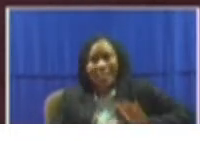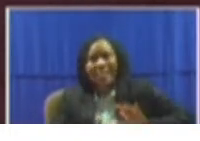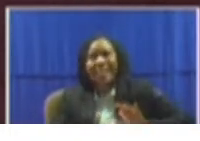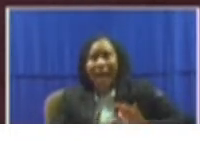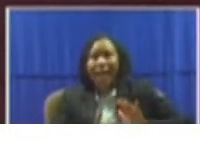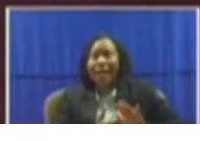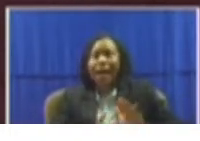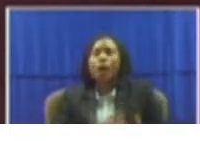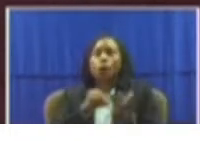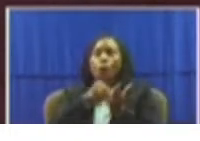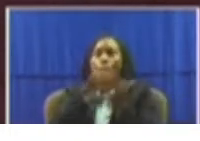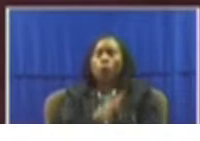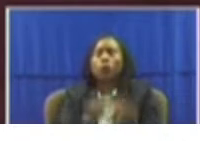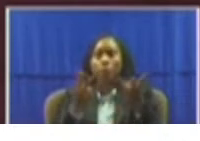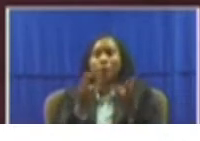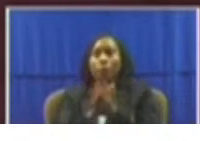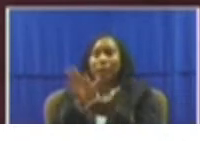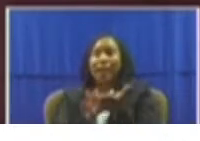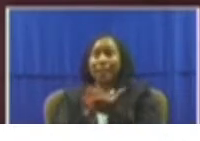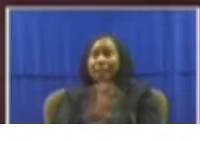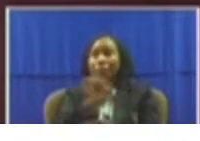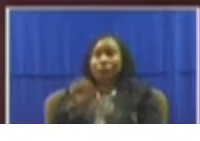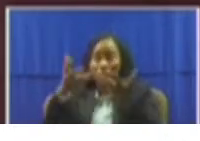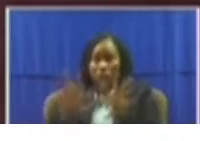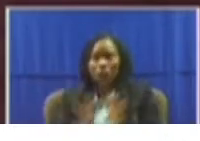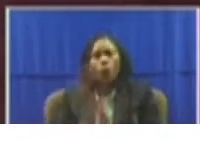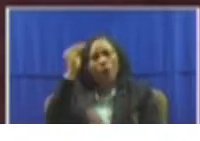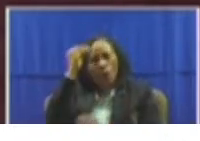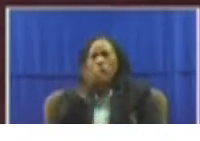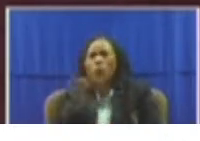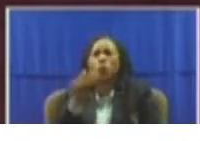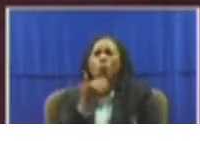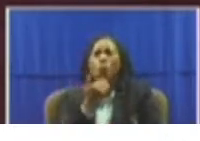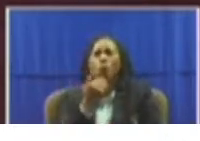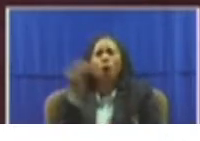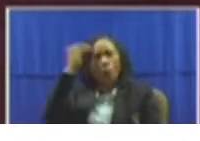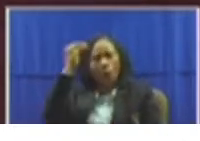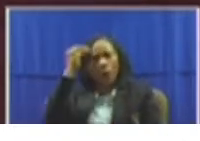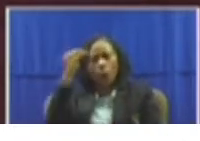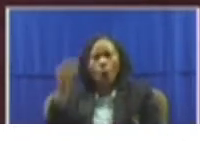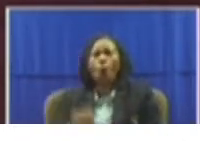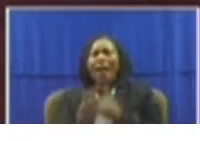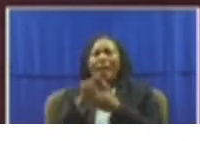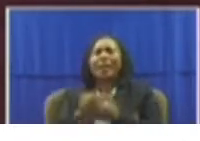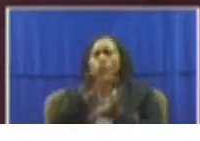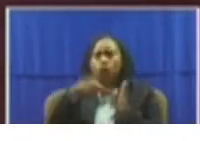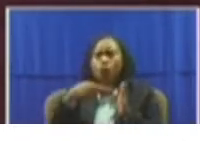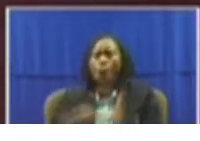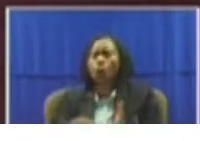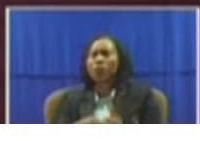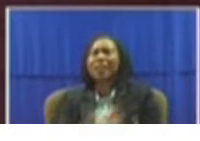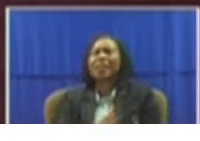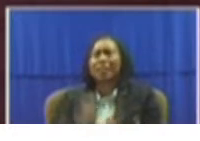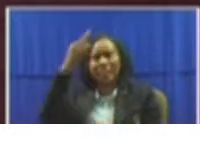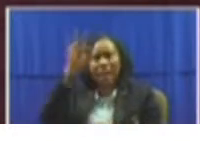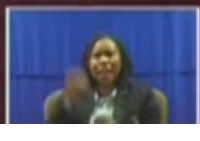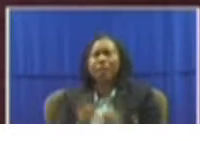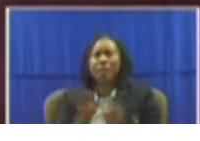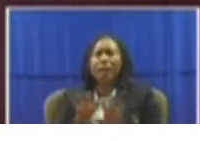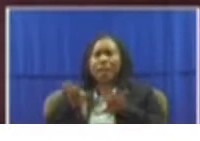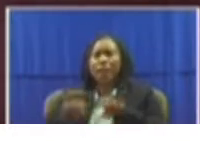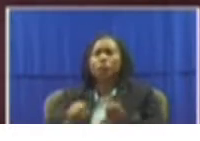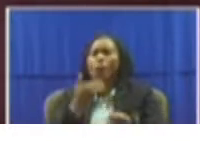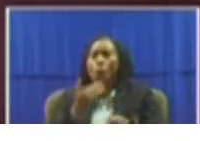represent the people who elected them. We know who they are. We know who played leading roles in state capture, on who stole money